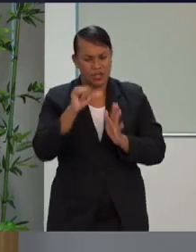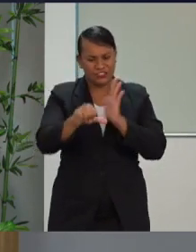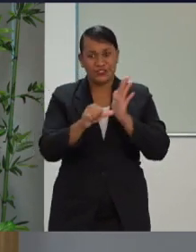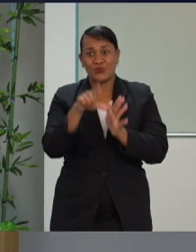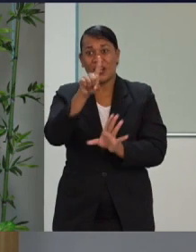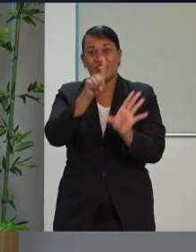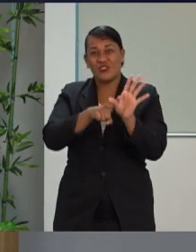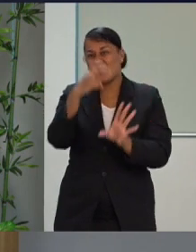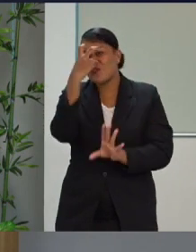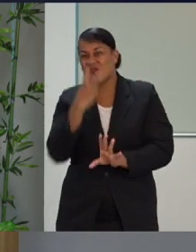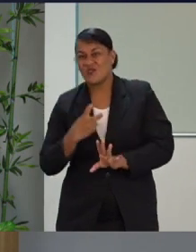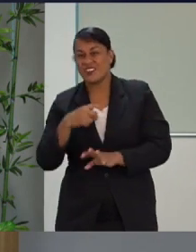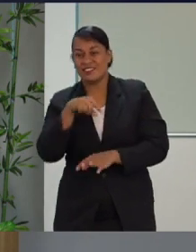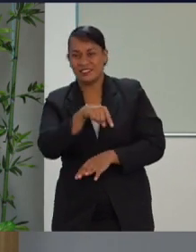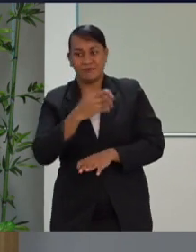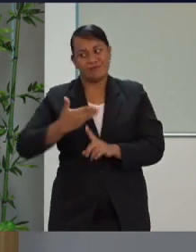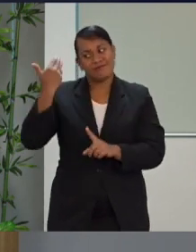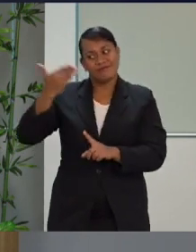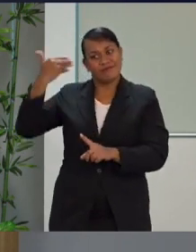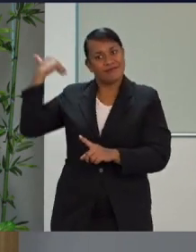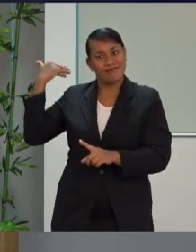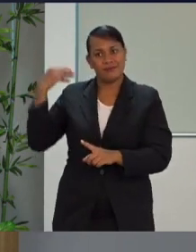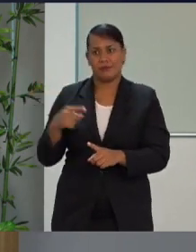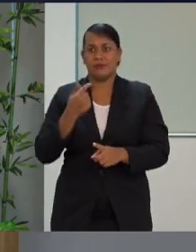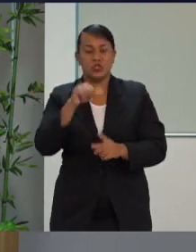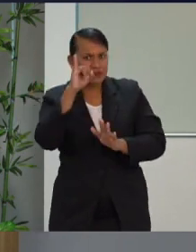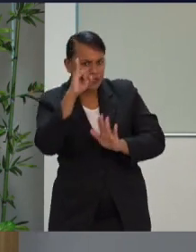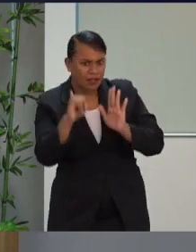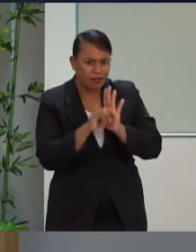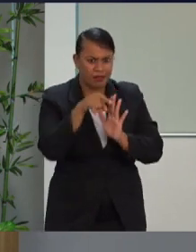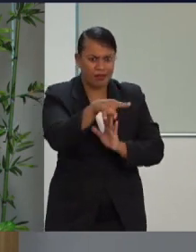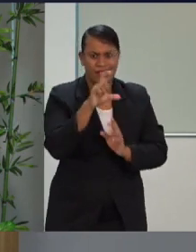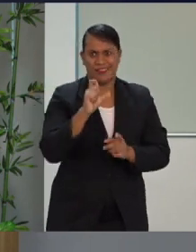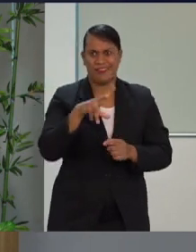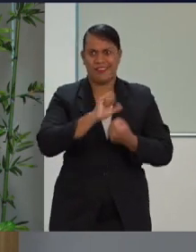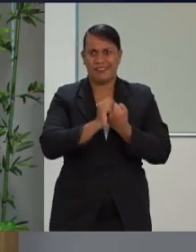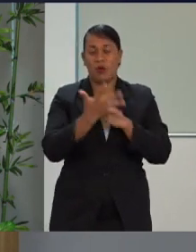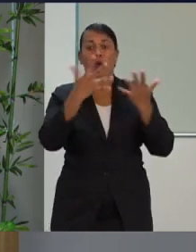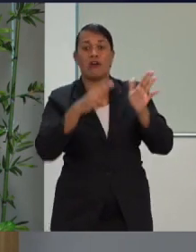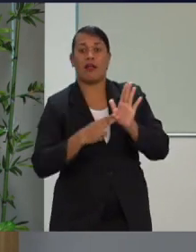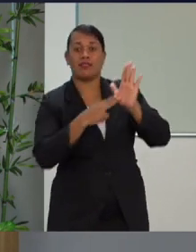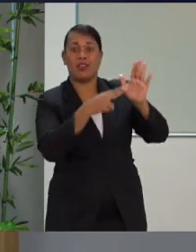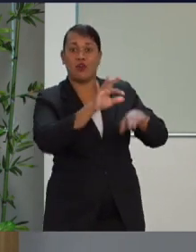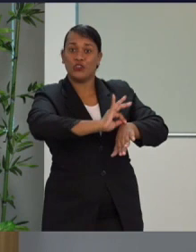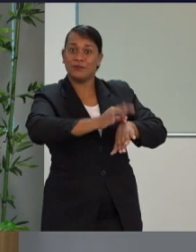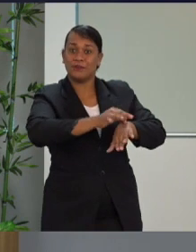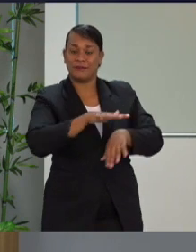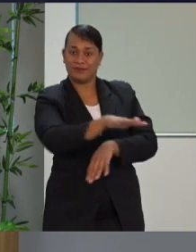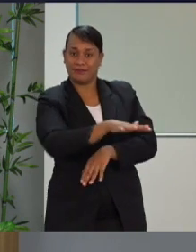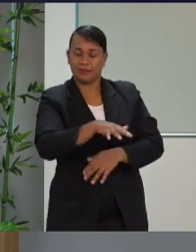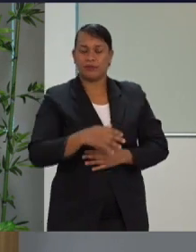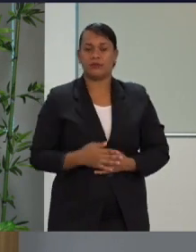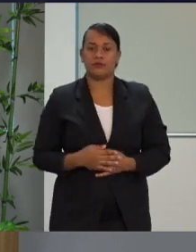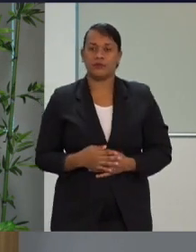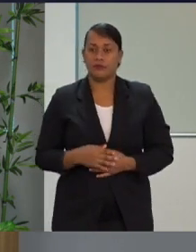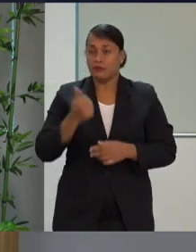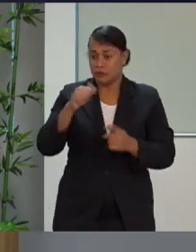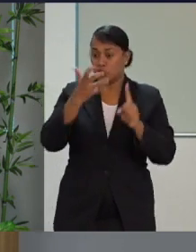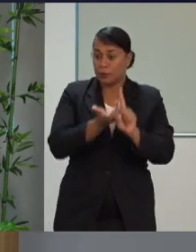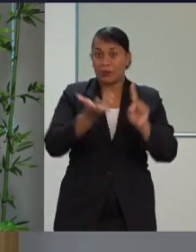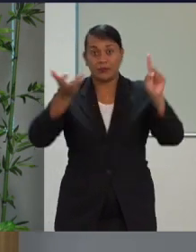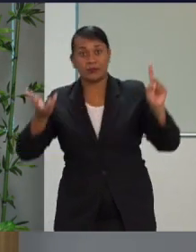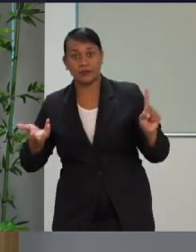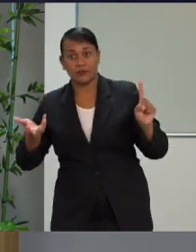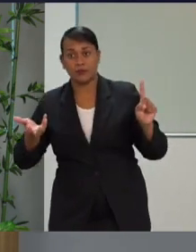who was admitted at the Nandi hospital and have been in isolation